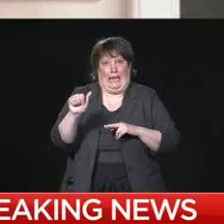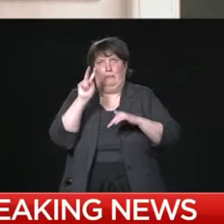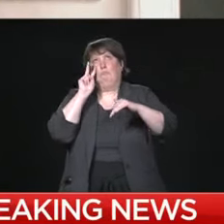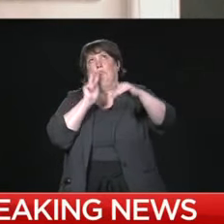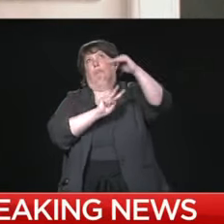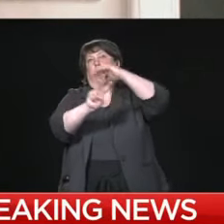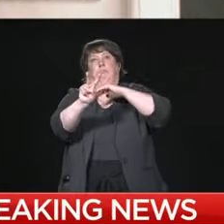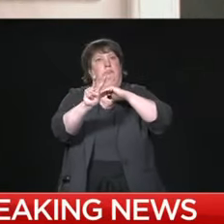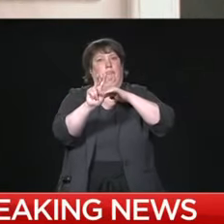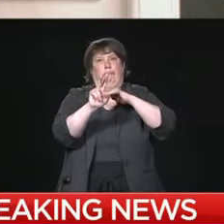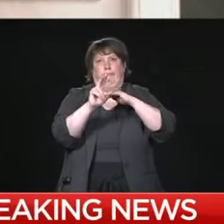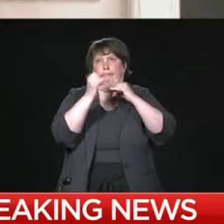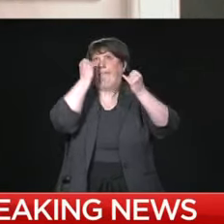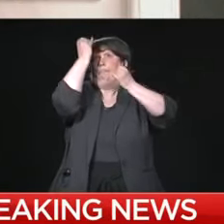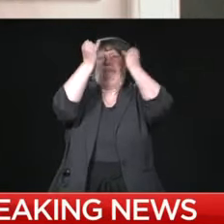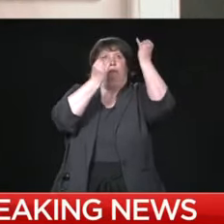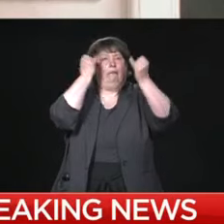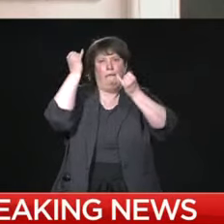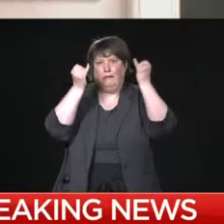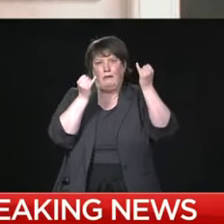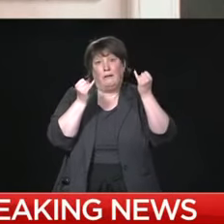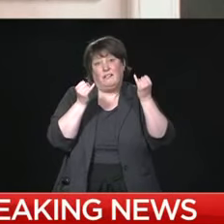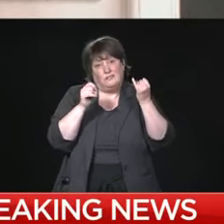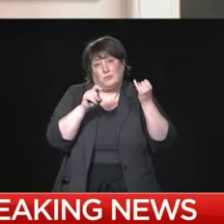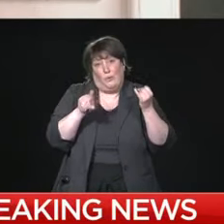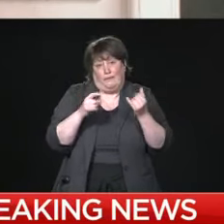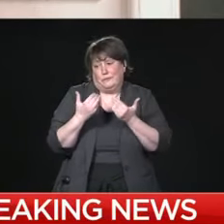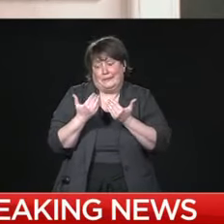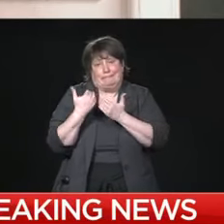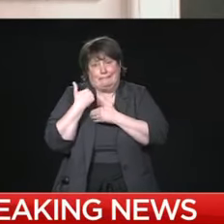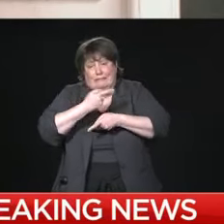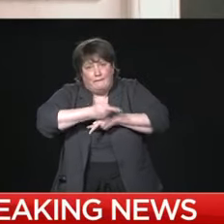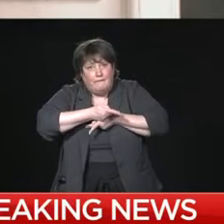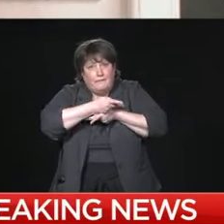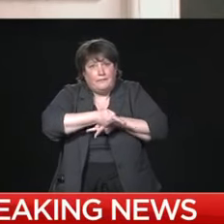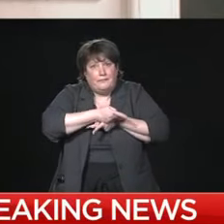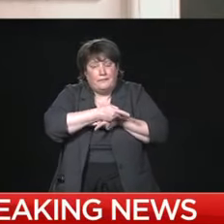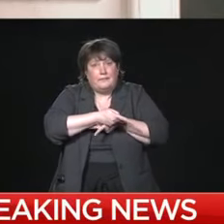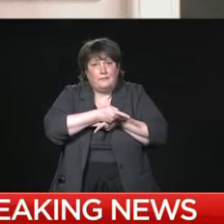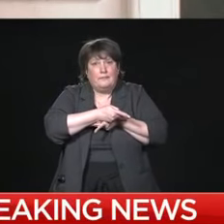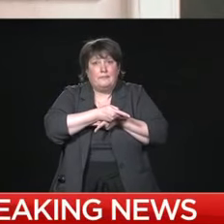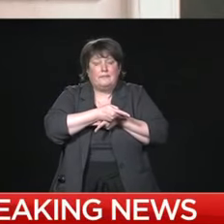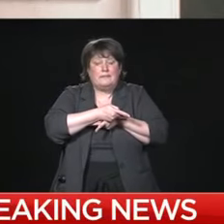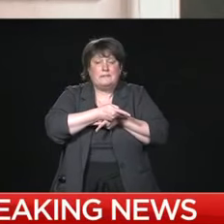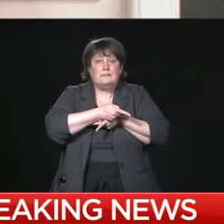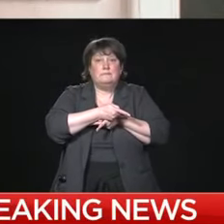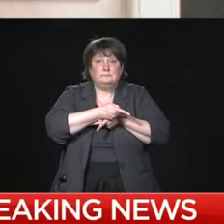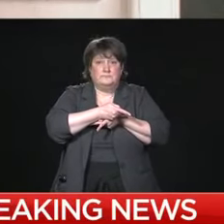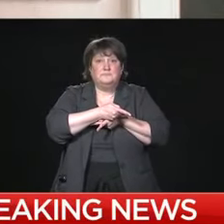and we need to be responsible and look at how we can make sure